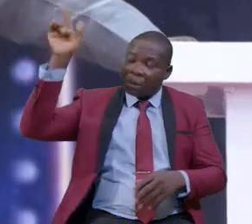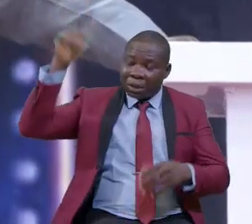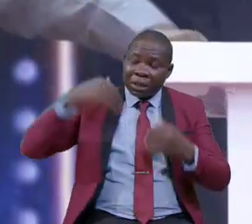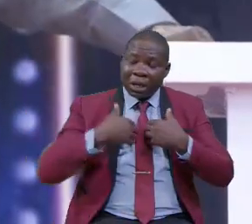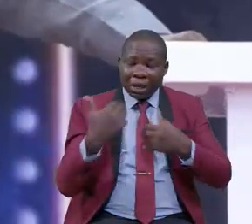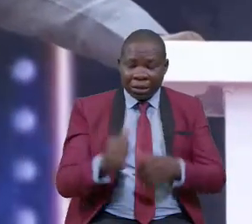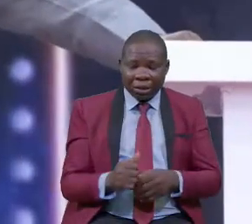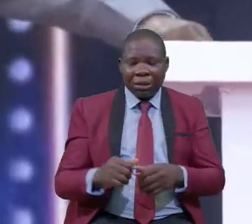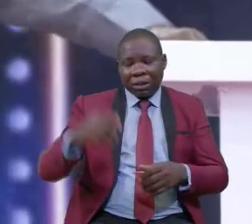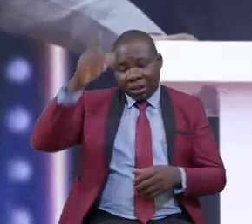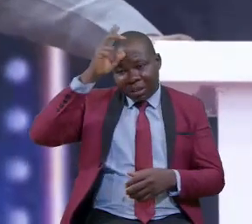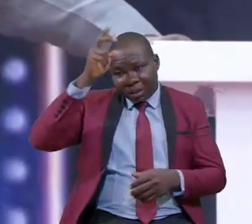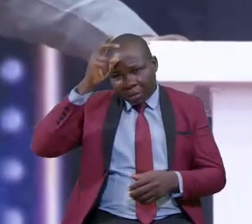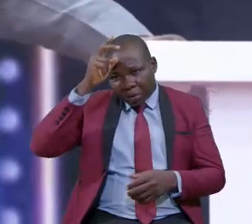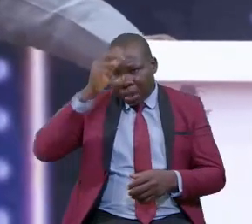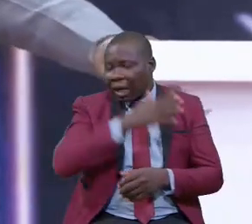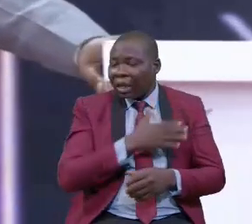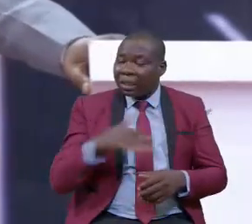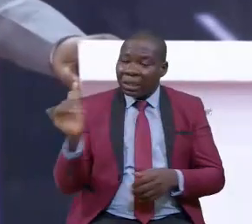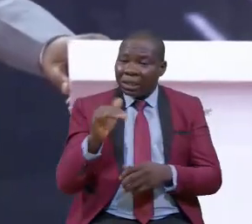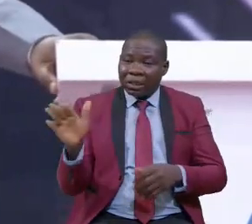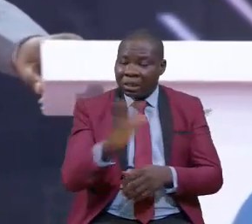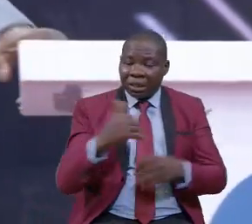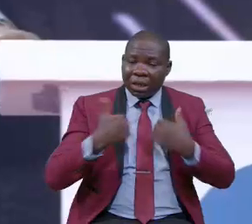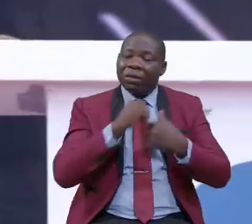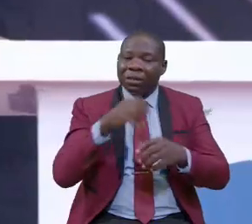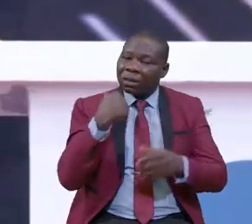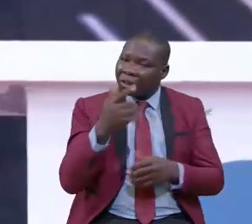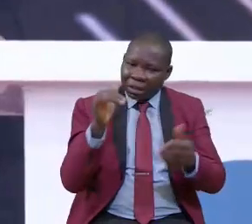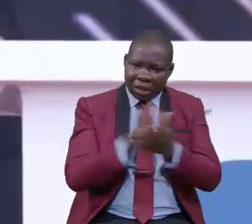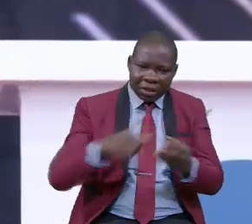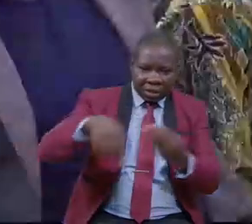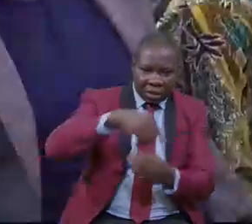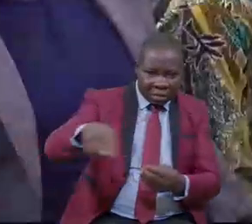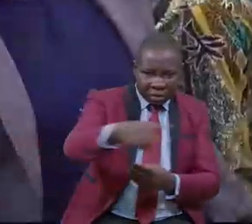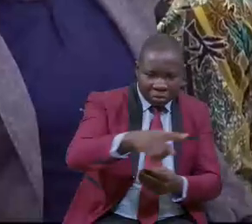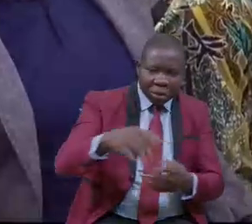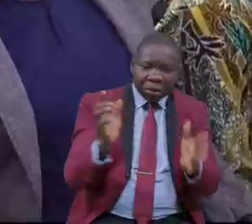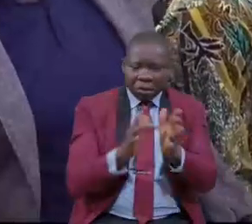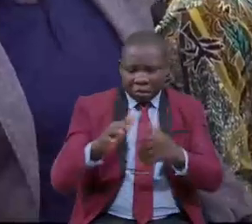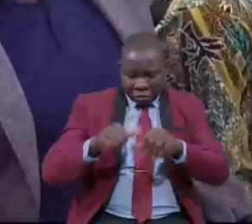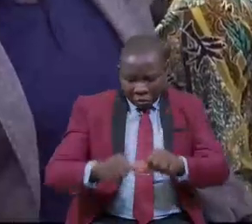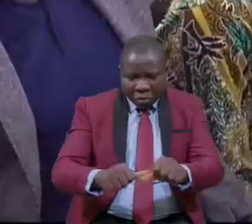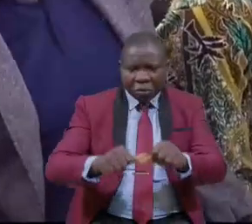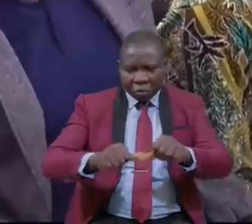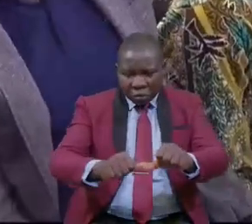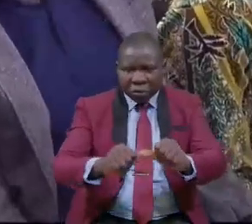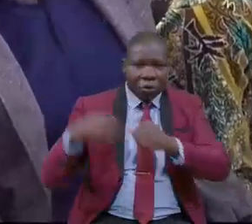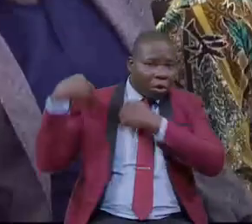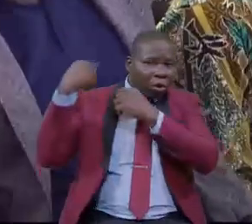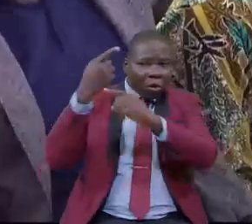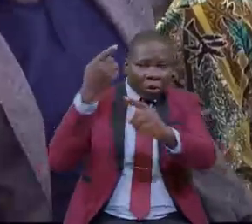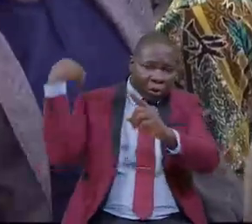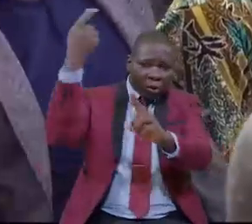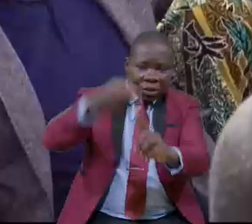and on until he got to Calvary. You will go on. Amen. I said you will